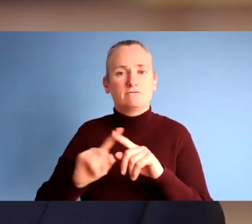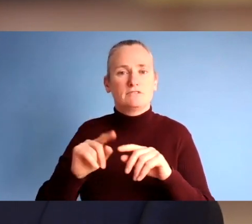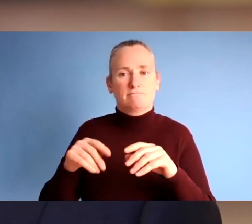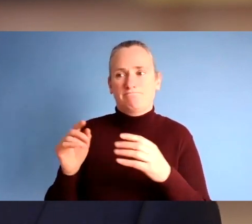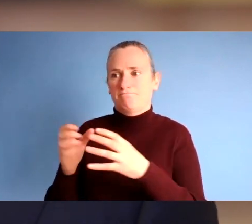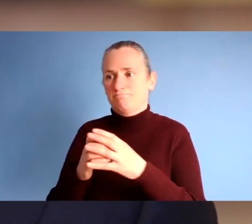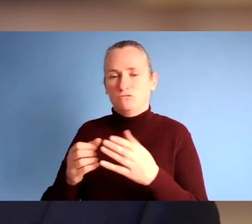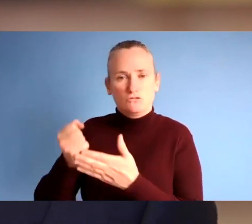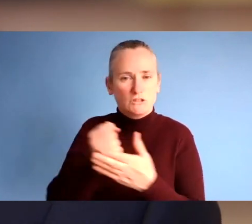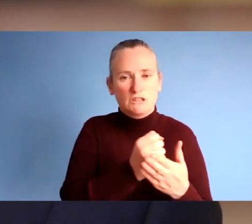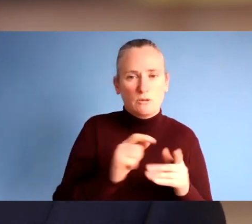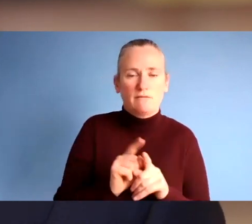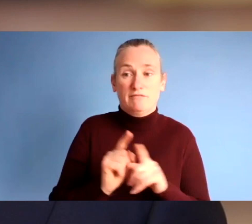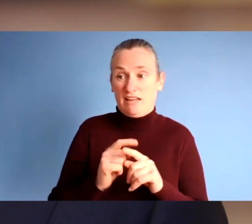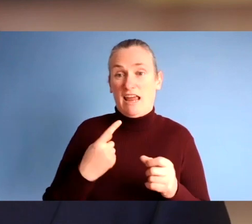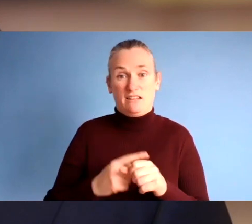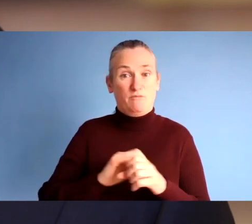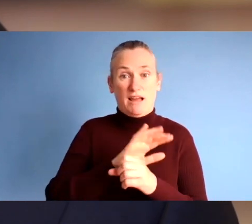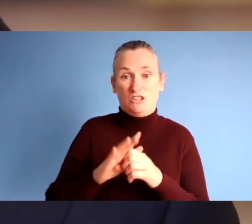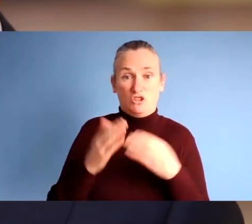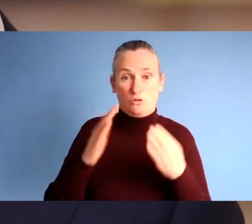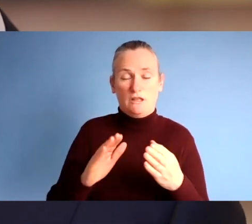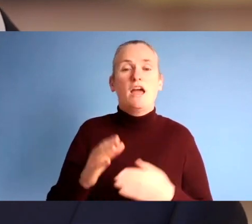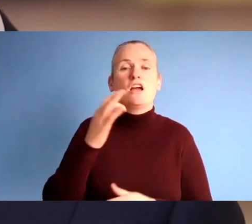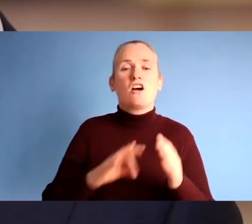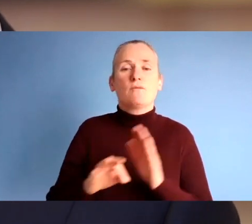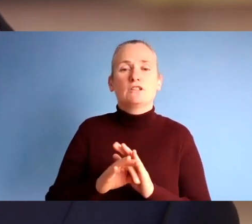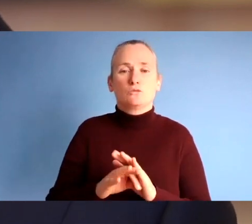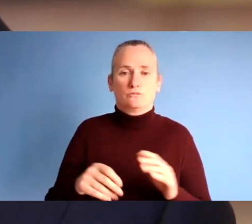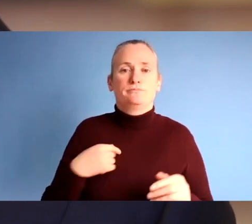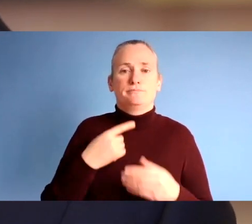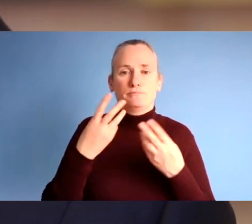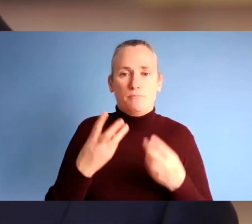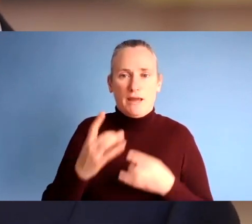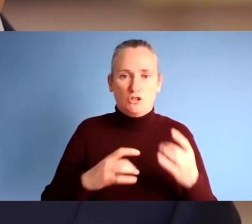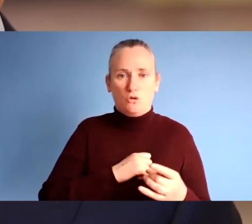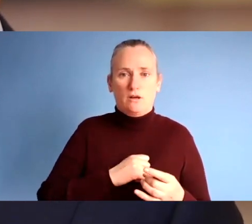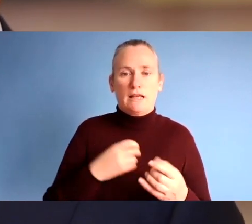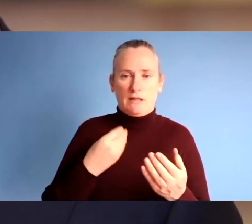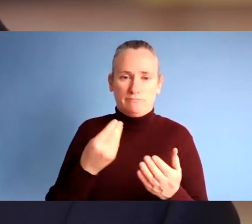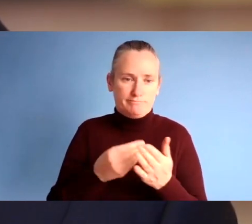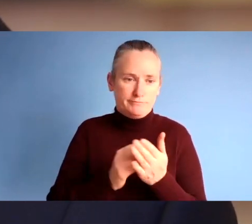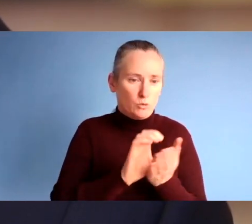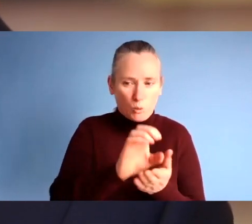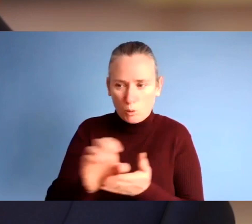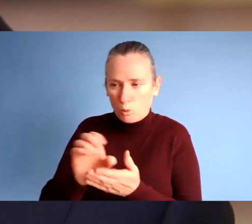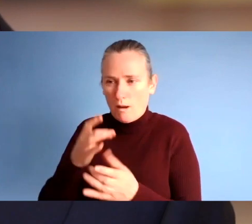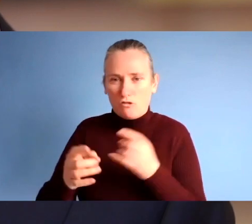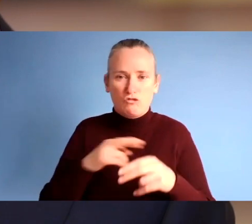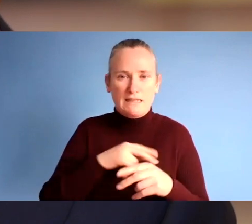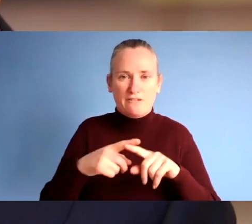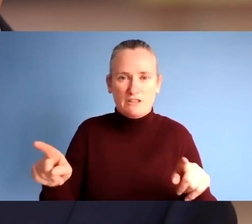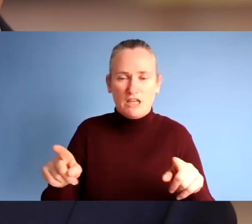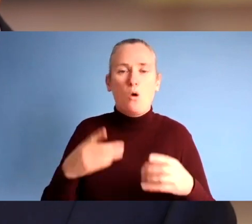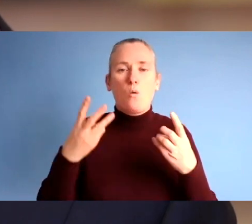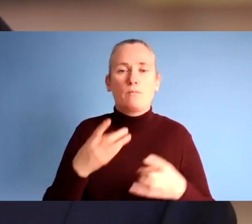demonstrated. It is the government's intention to ensure that capital investment is targeted to make a real difference. We want to make sure that it